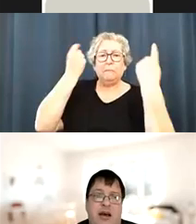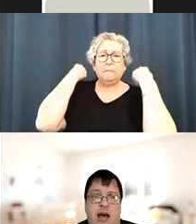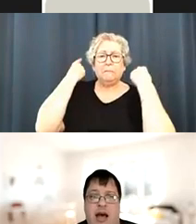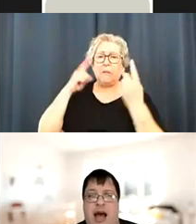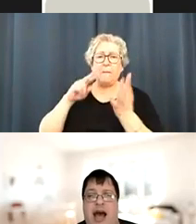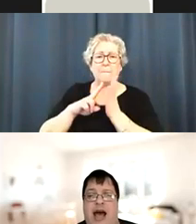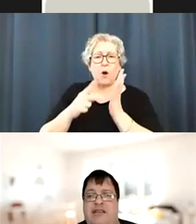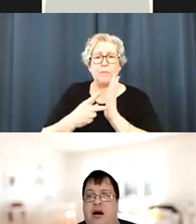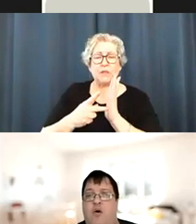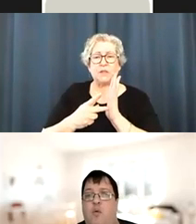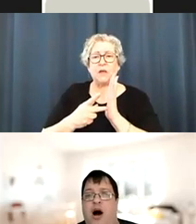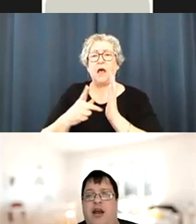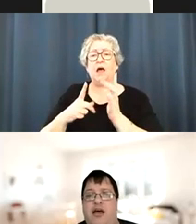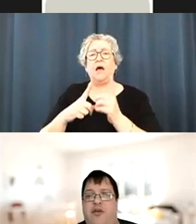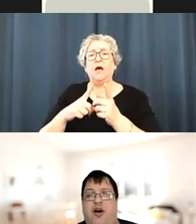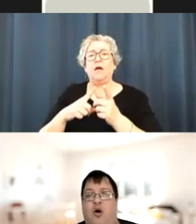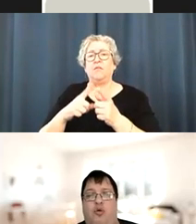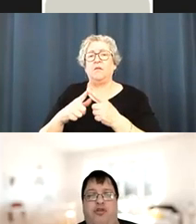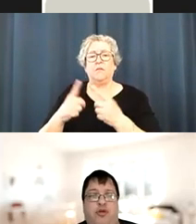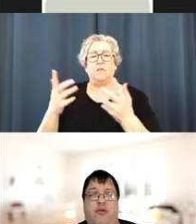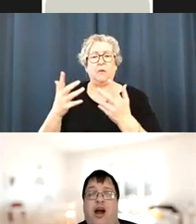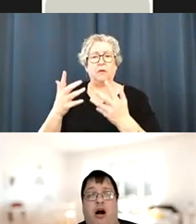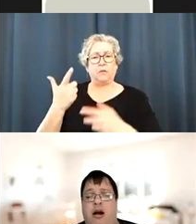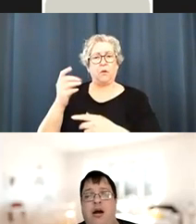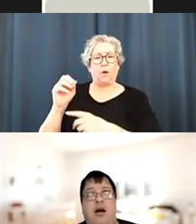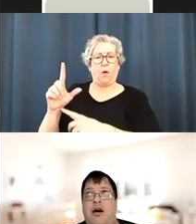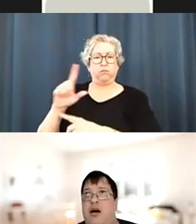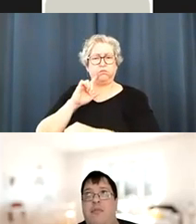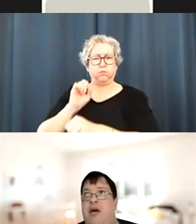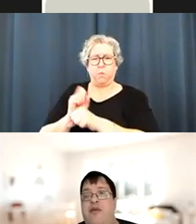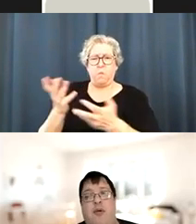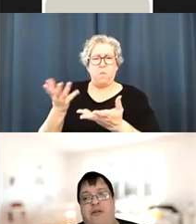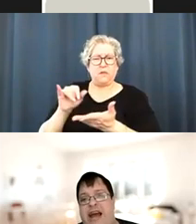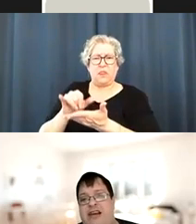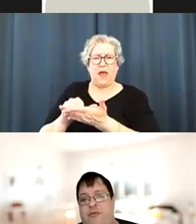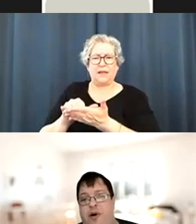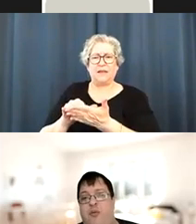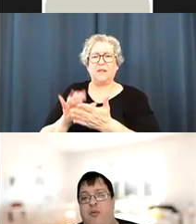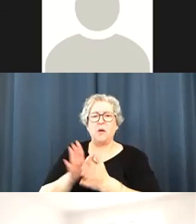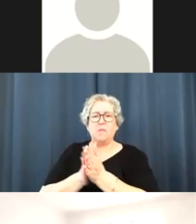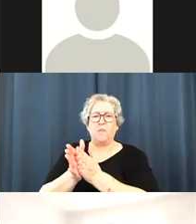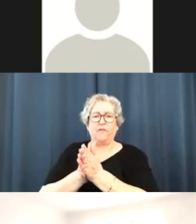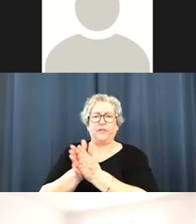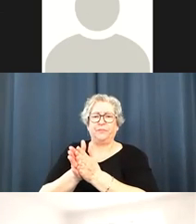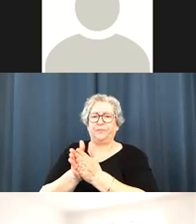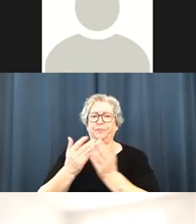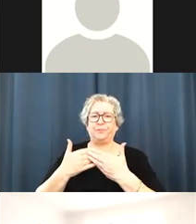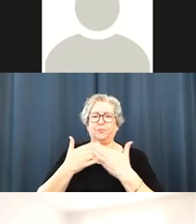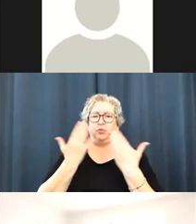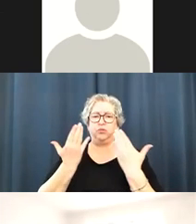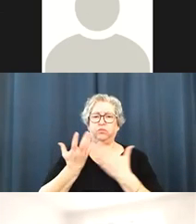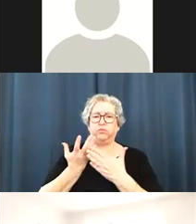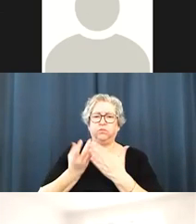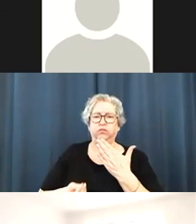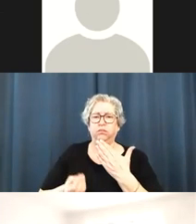purpose and what the goals truly are, their motivation will be lacking in most cases because